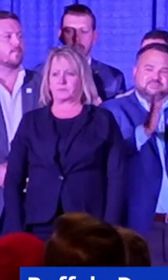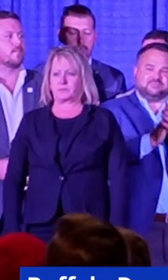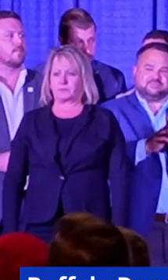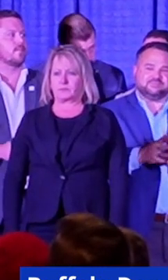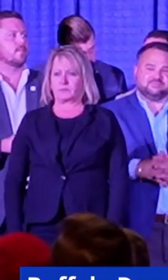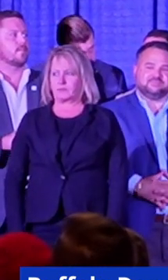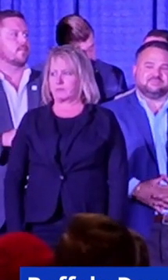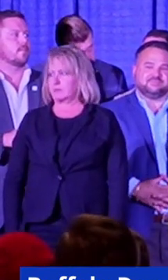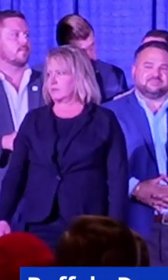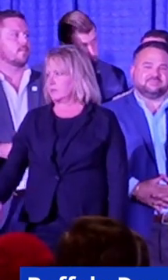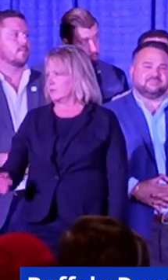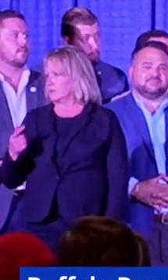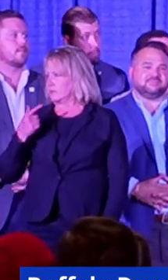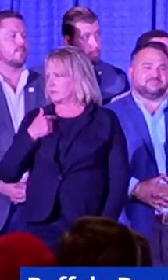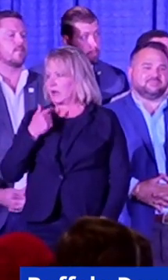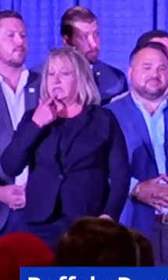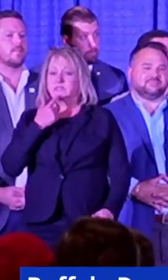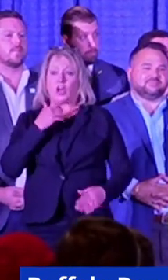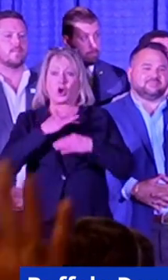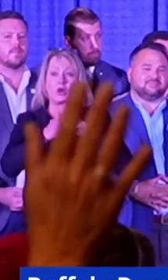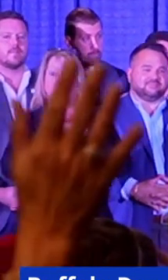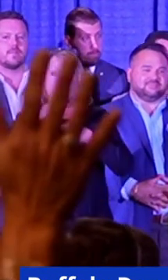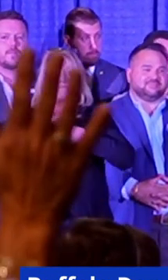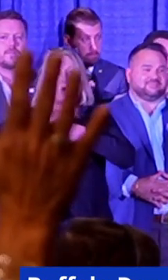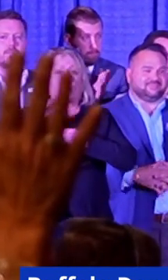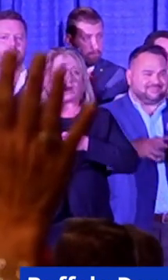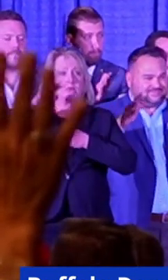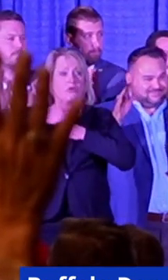So I voted in early. How many people voted in early?